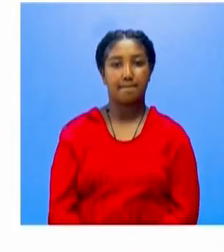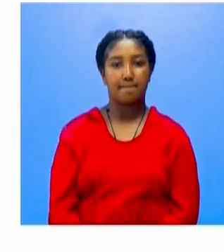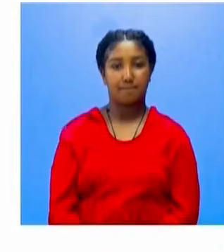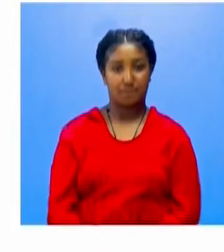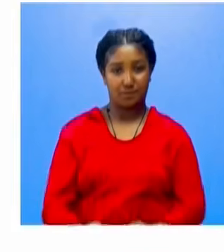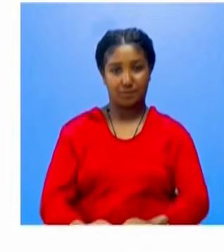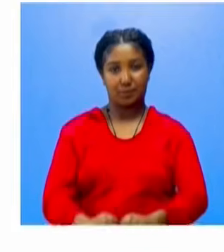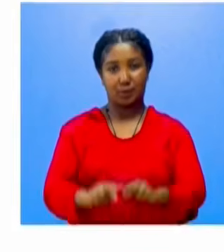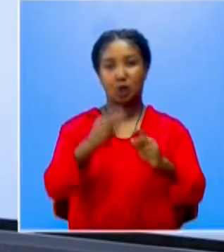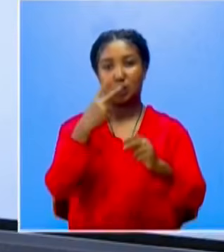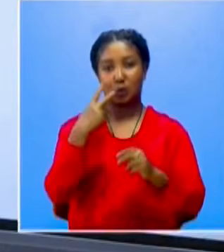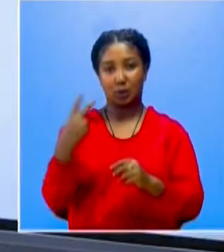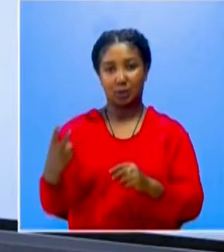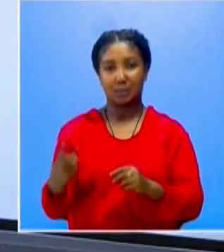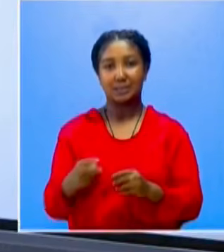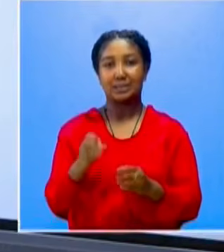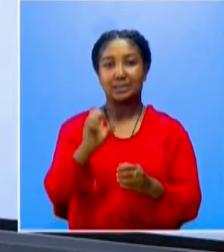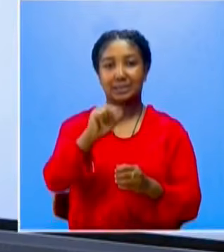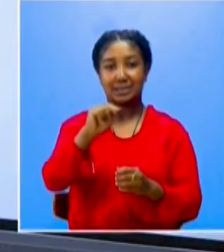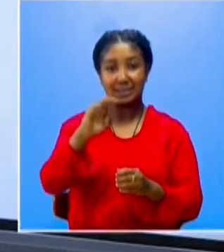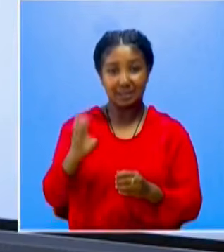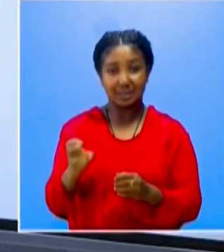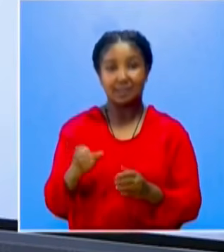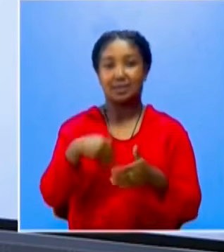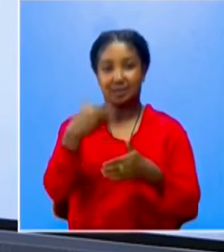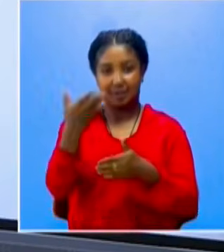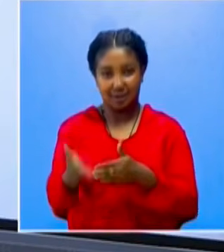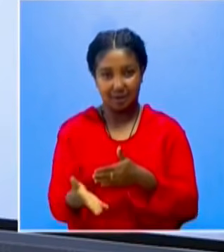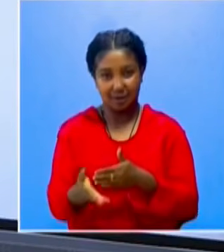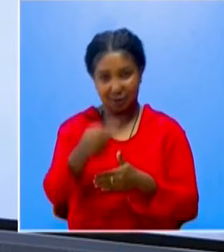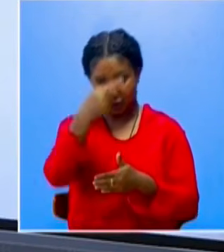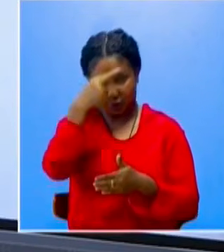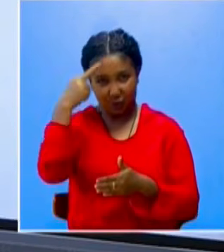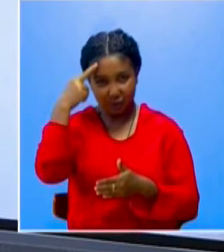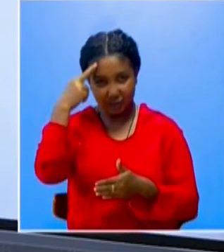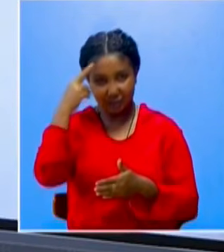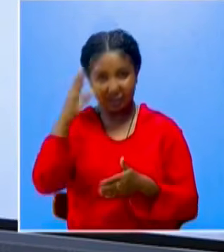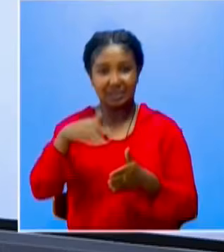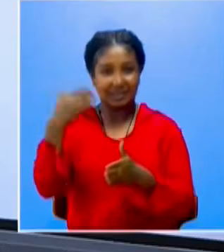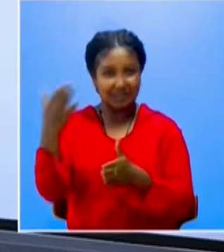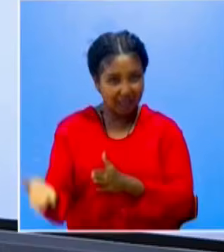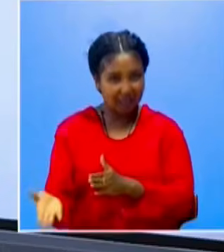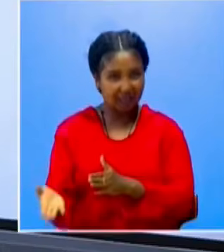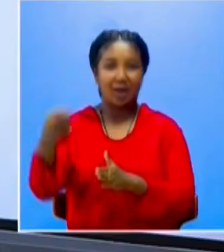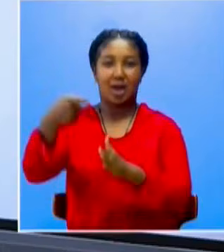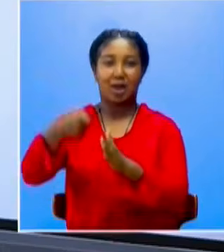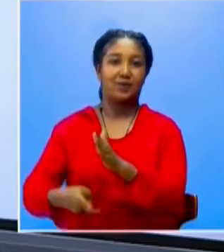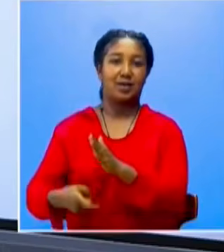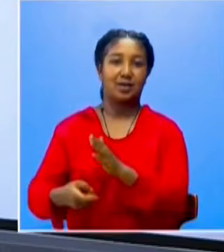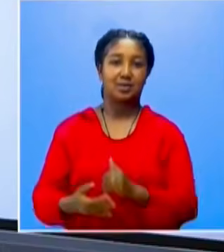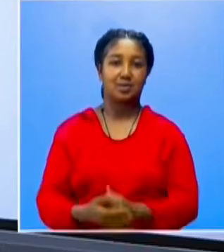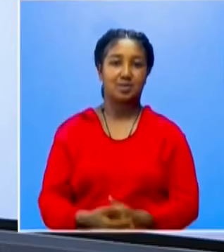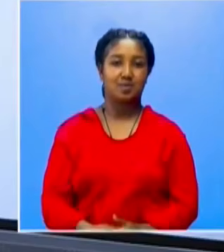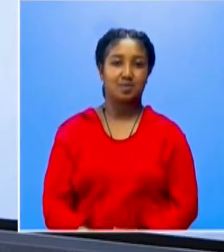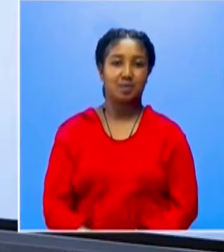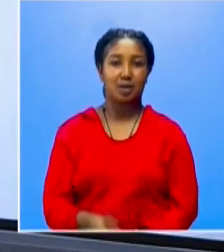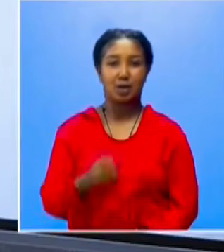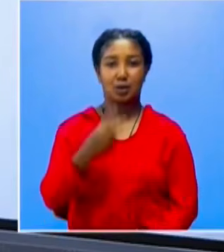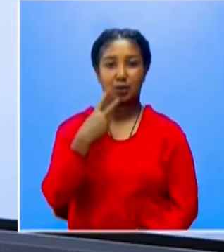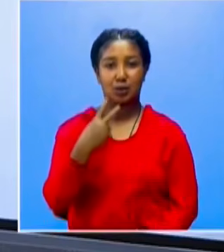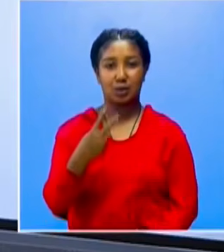Okay, look, since, then the cause, then effect.